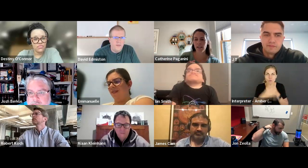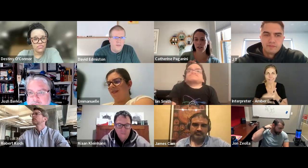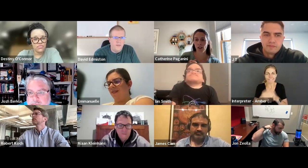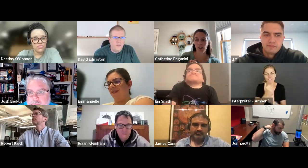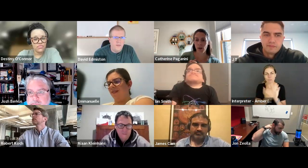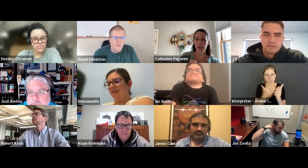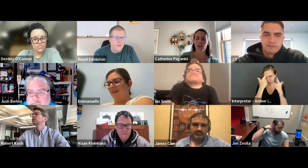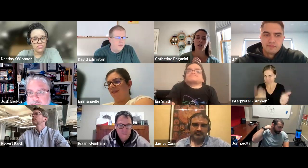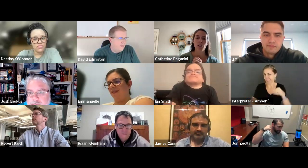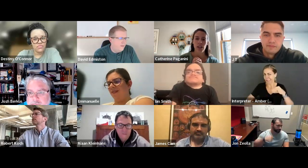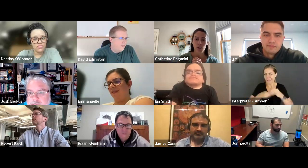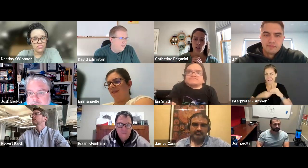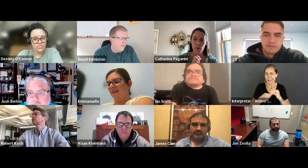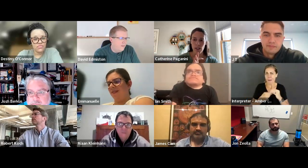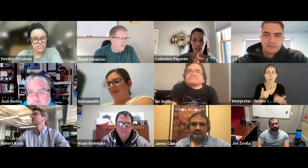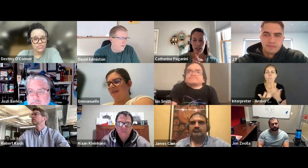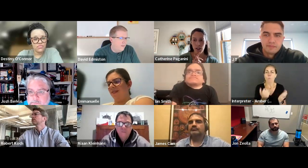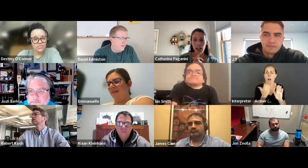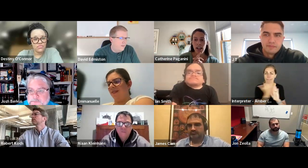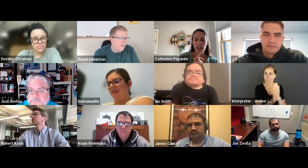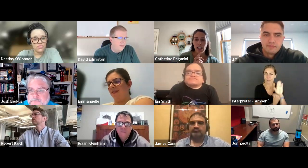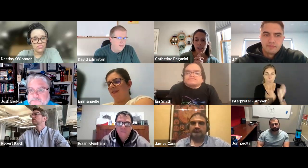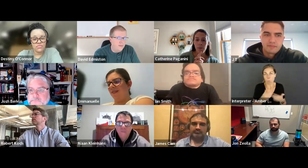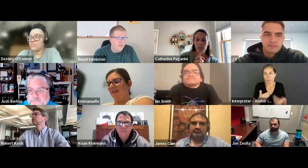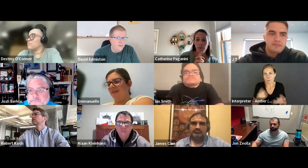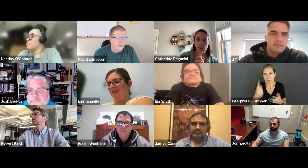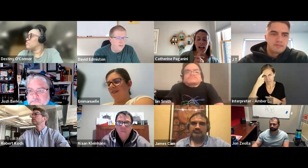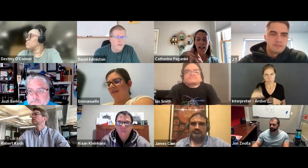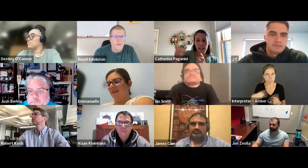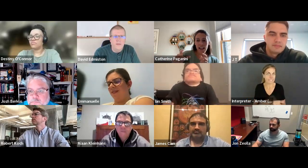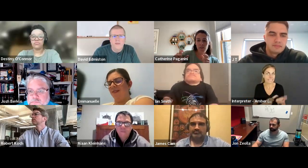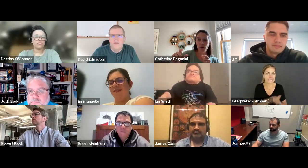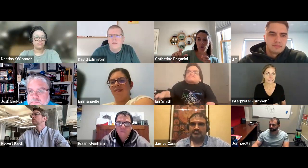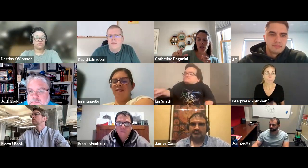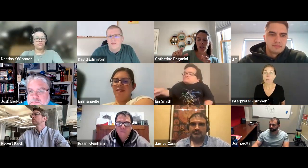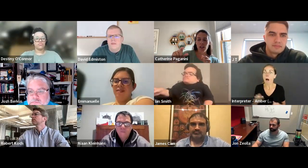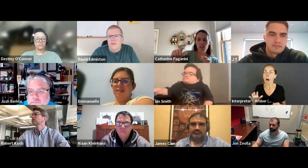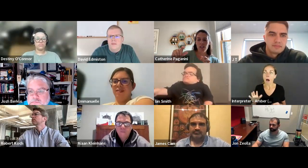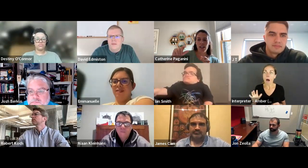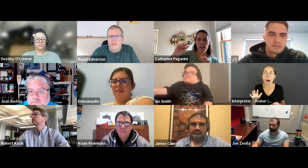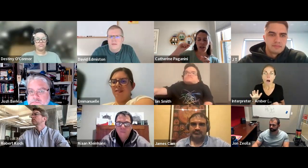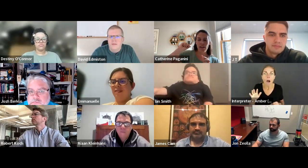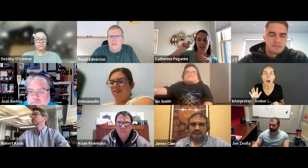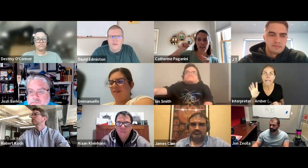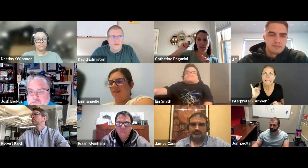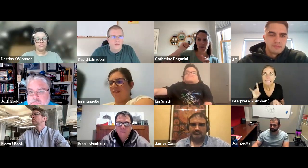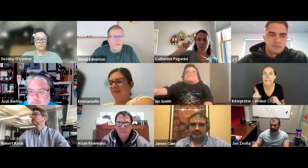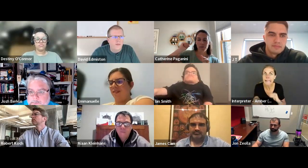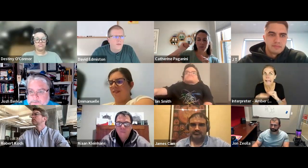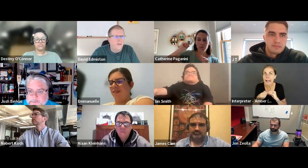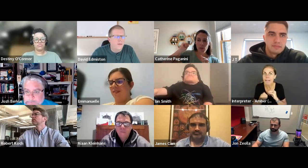add whatever you think we should be discussing here. I did add a few things because I think we have